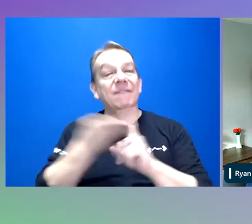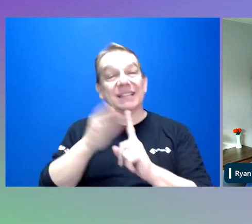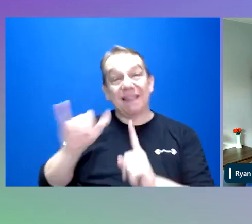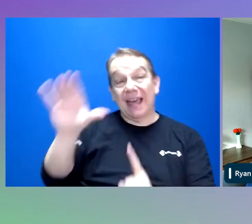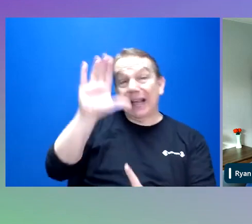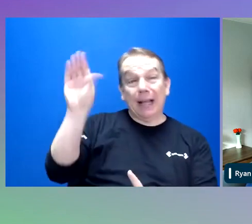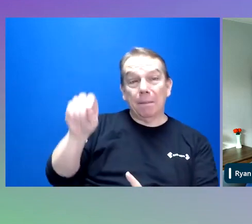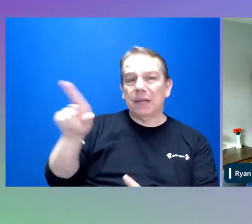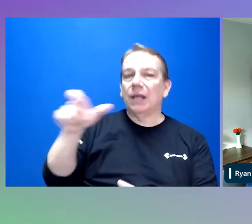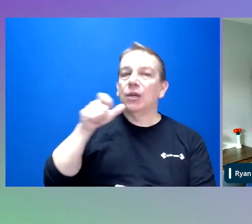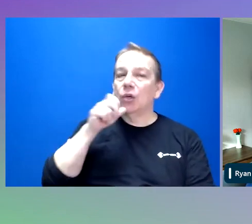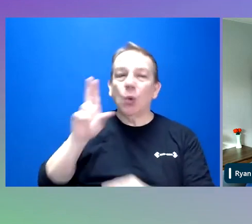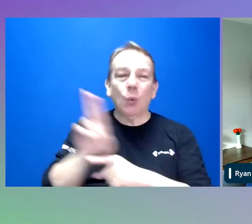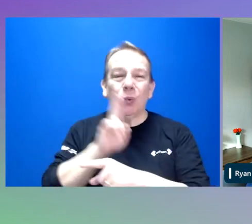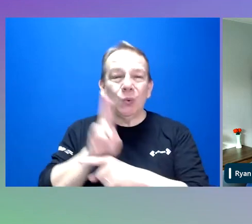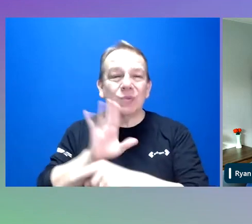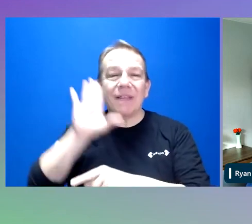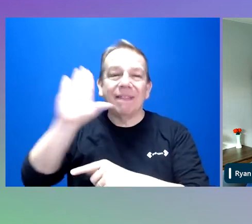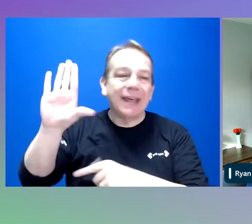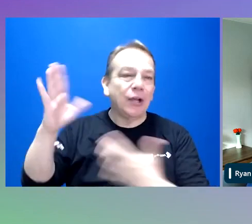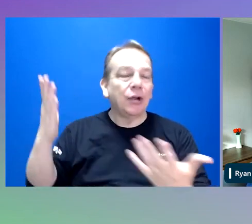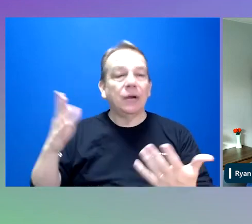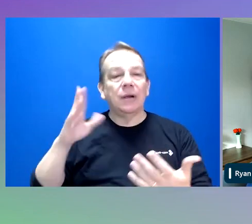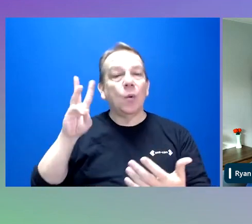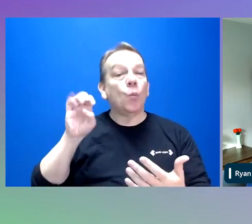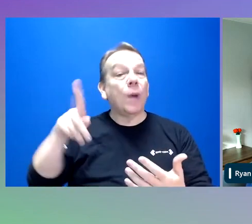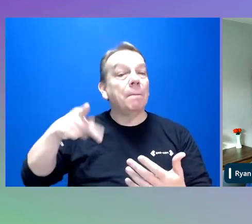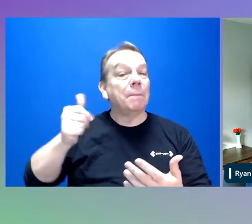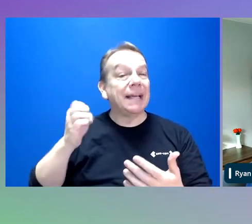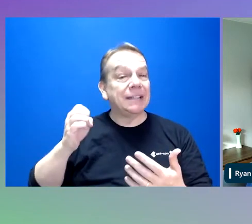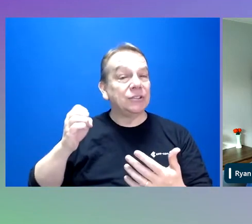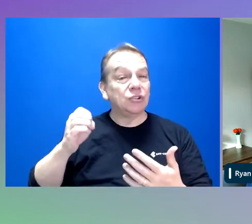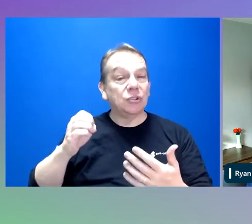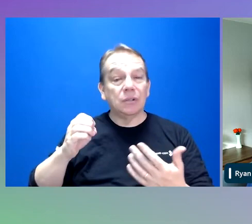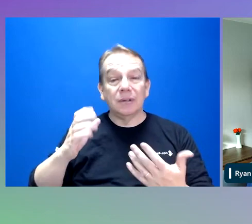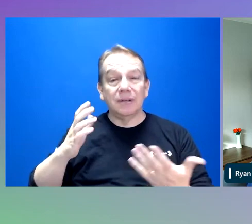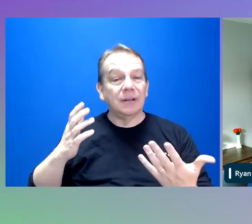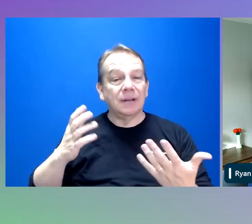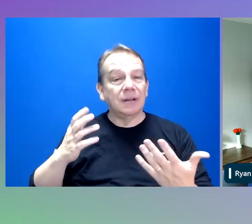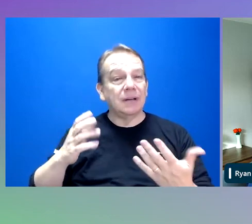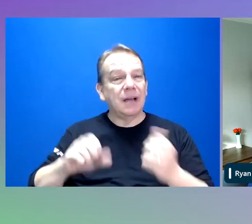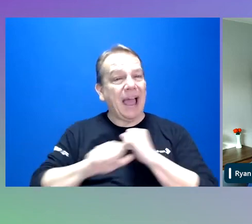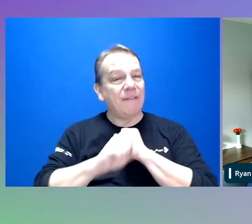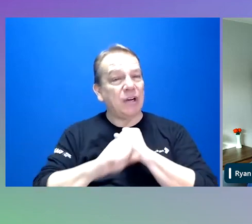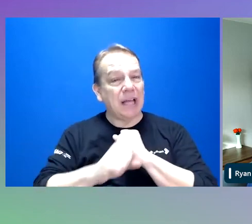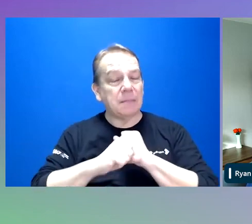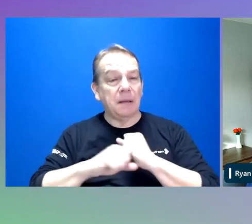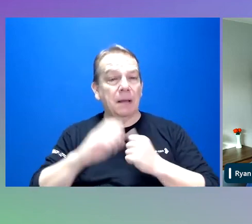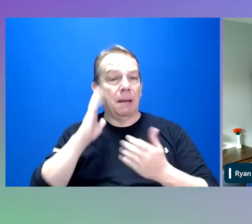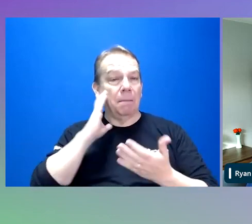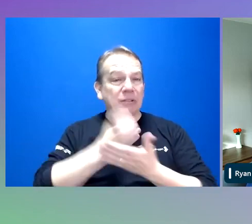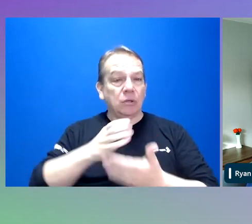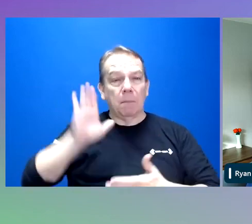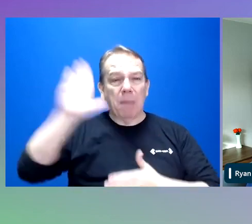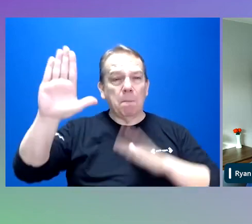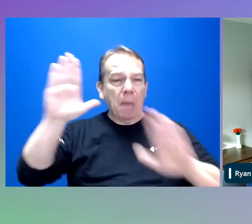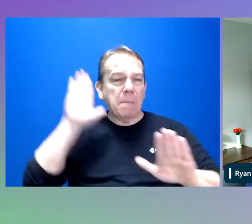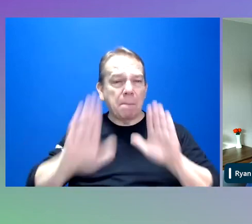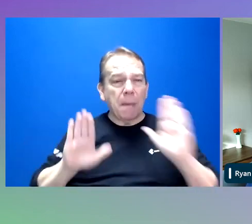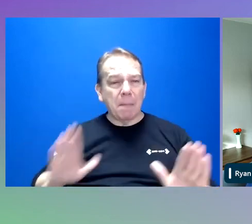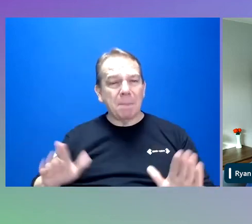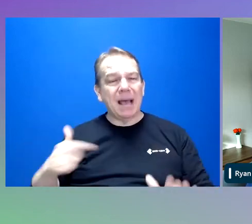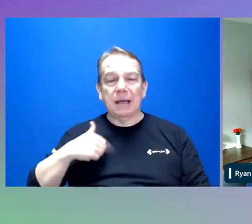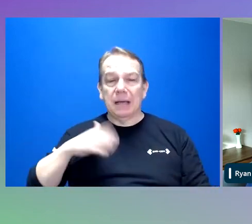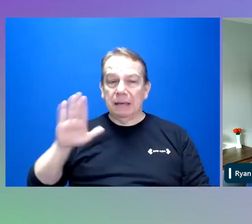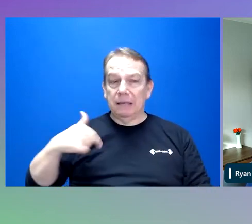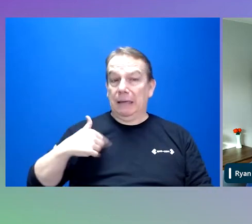shouldn't be plastering their web pages with adverts all the time. But what I did used to